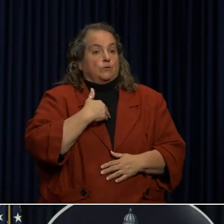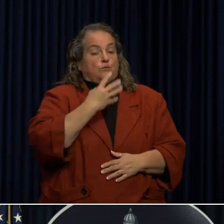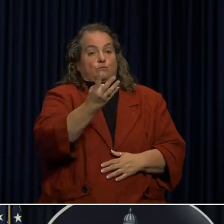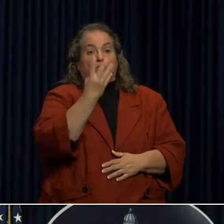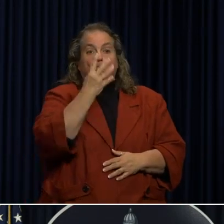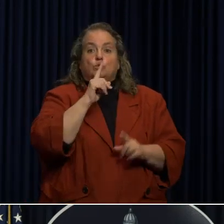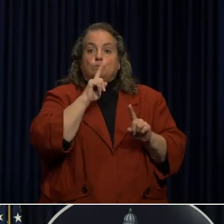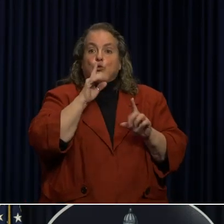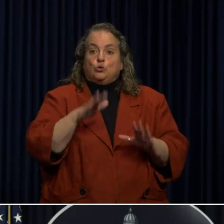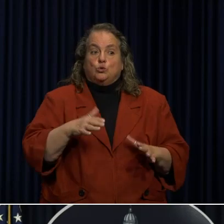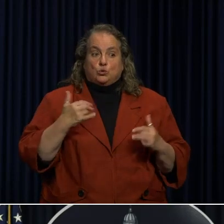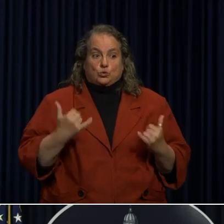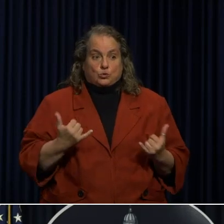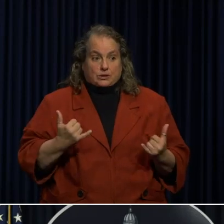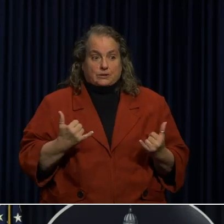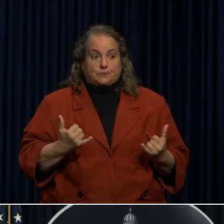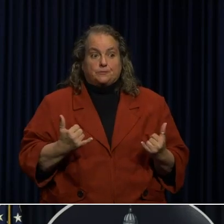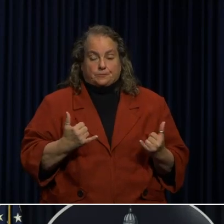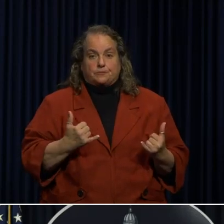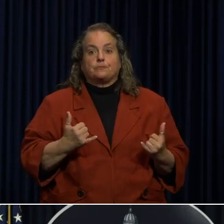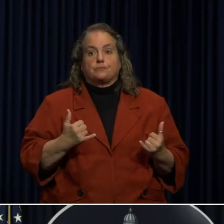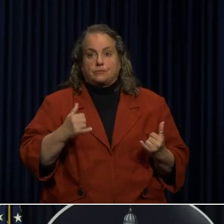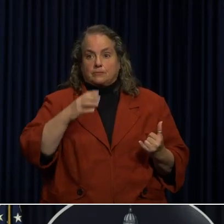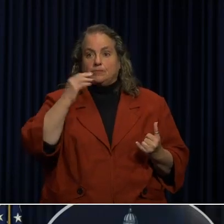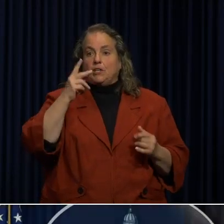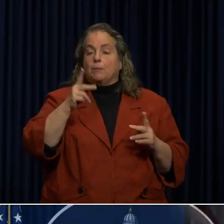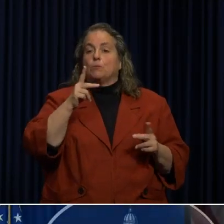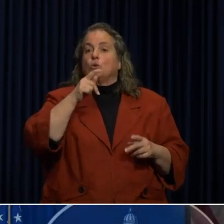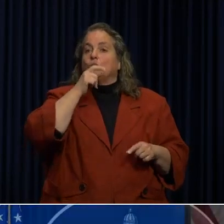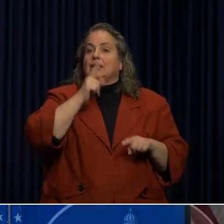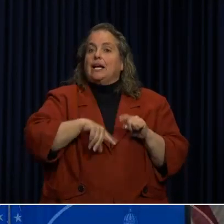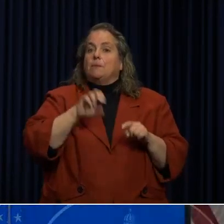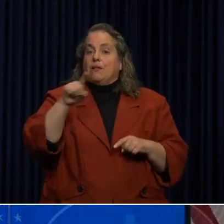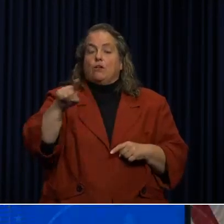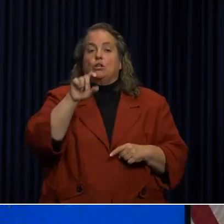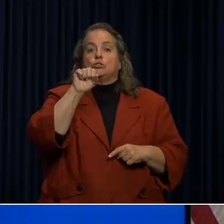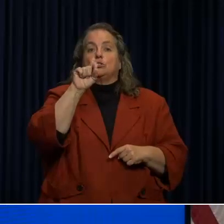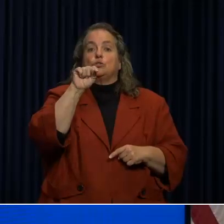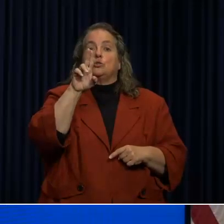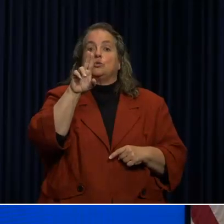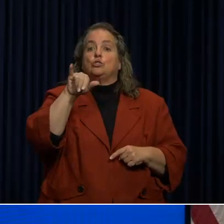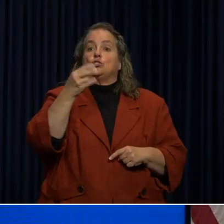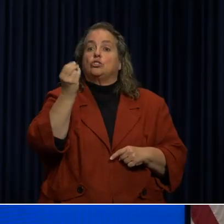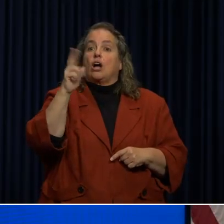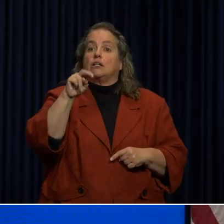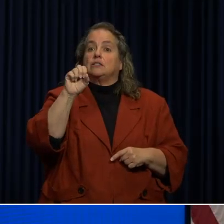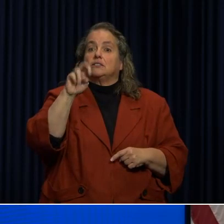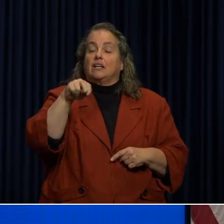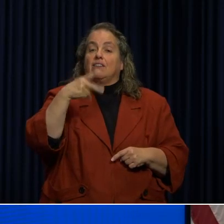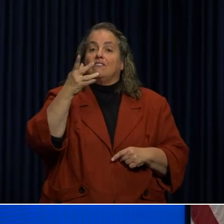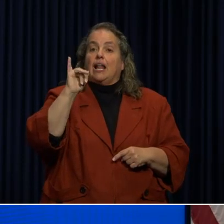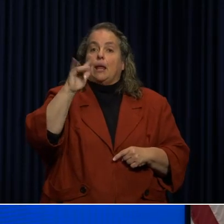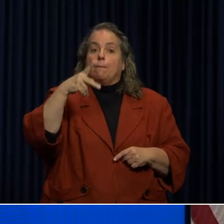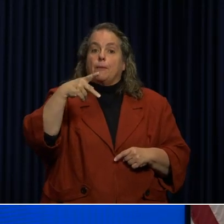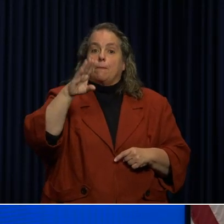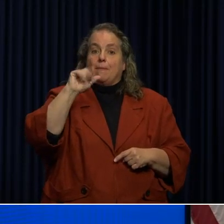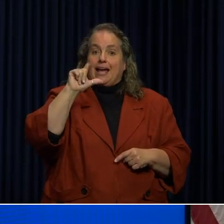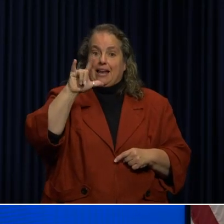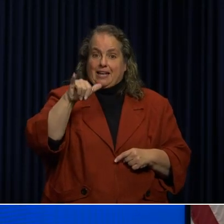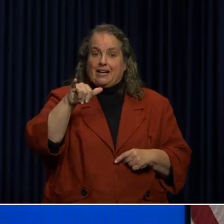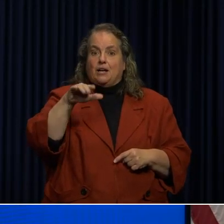us today, and questions from those that couldn't be there. We have Stu Johnson, Philip Bailey, Bobby McSwine,